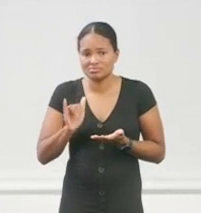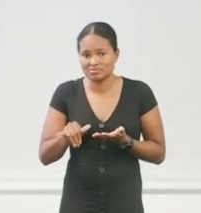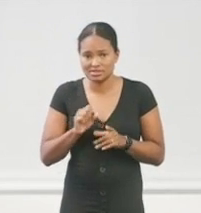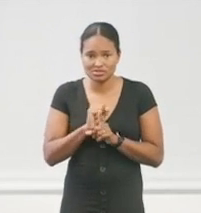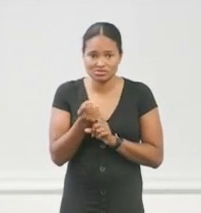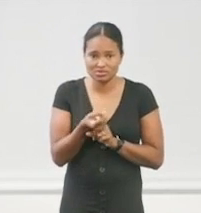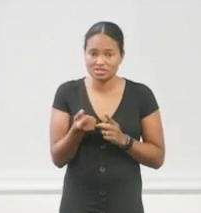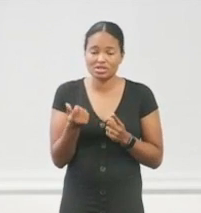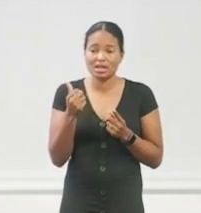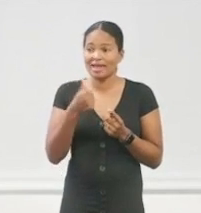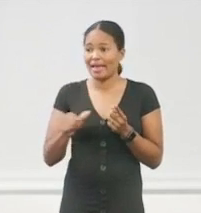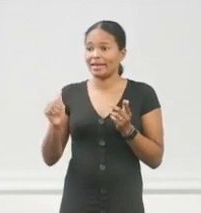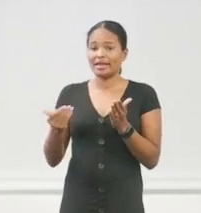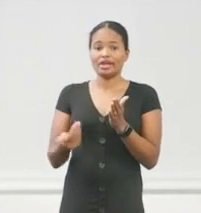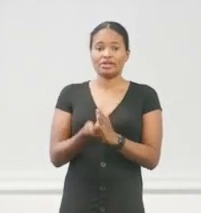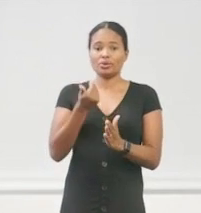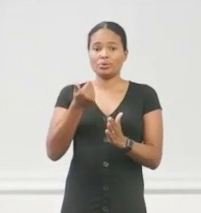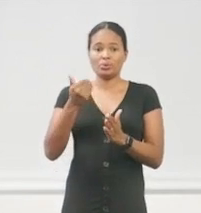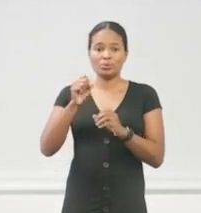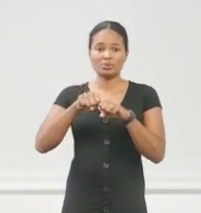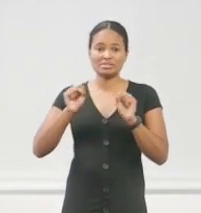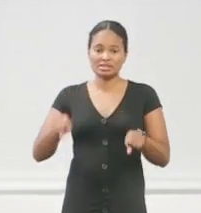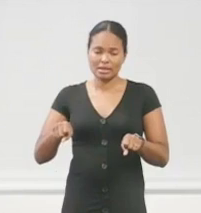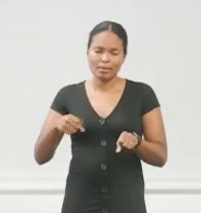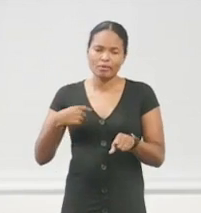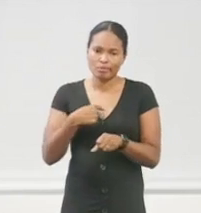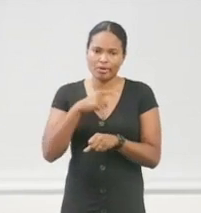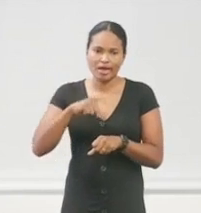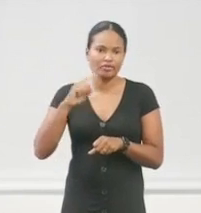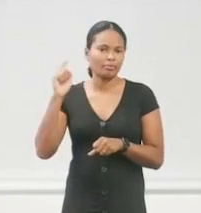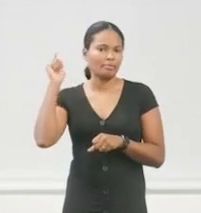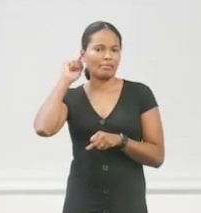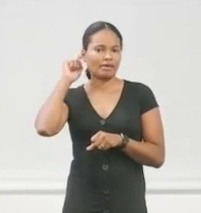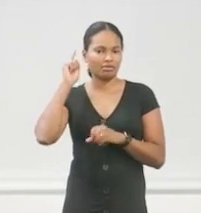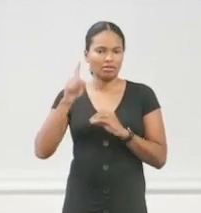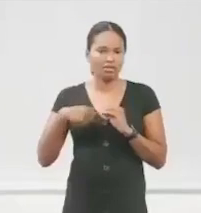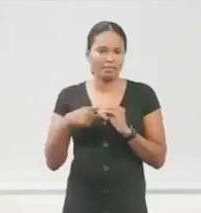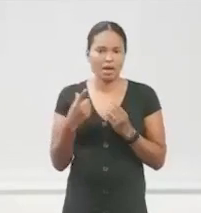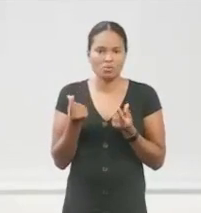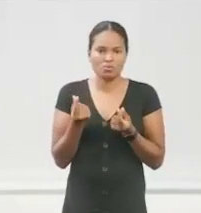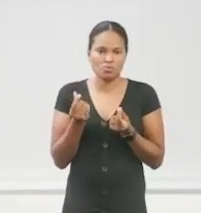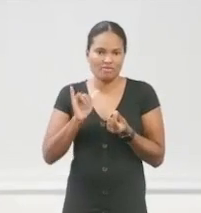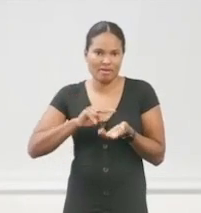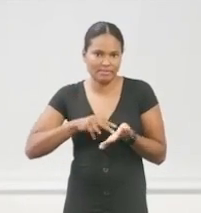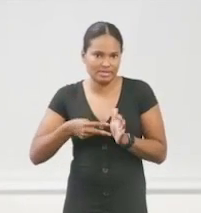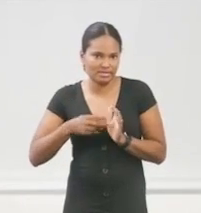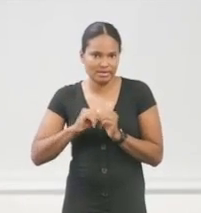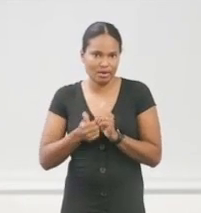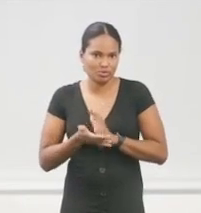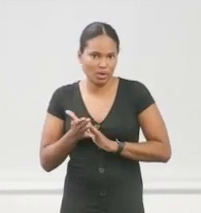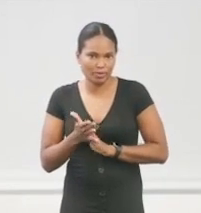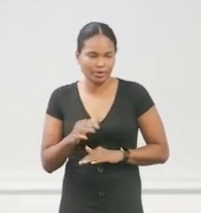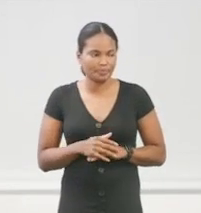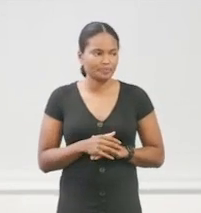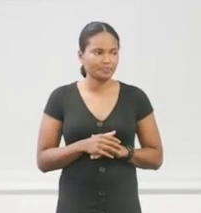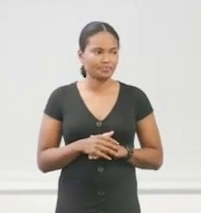to be very mindful of how we deploy things such as Copilot in the healthcare setting. Shar, how